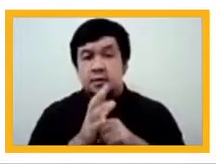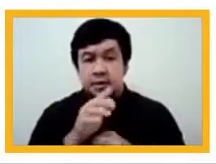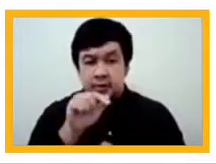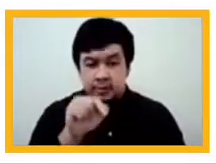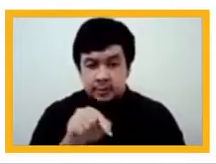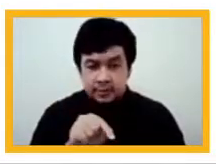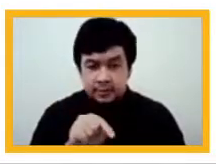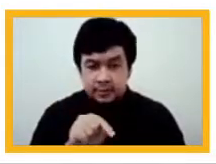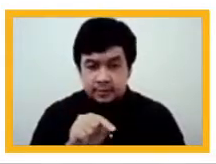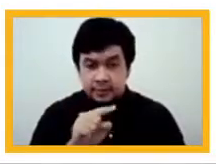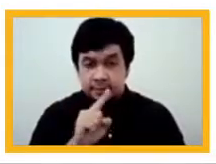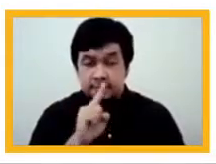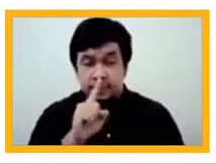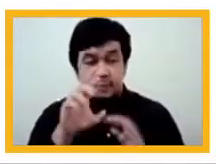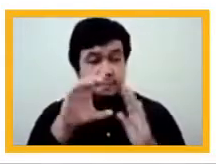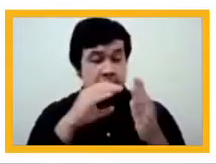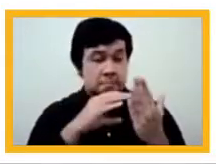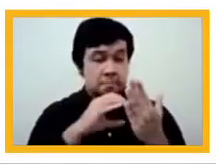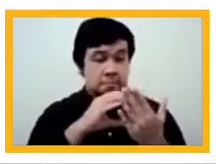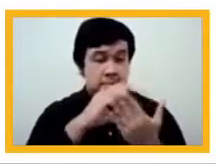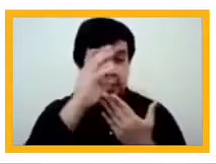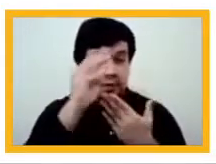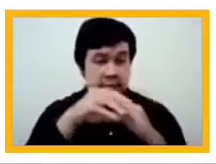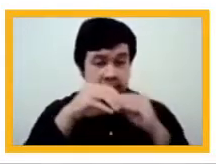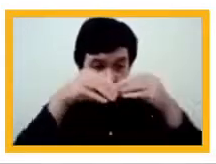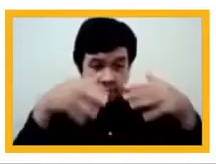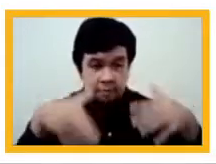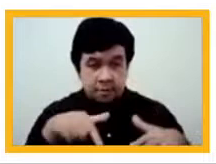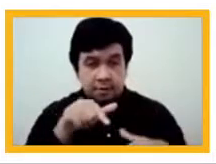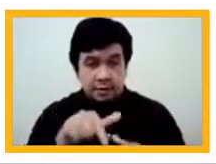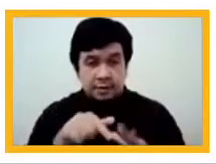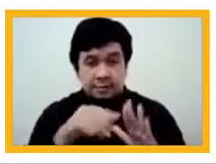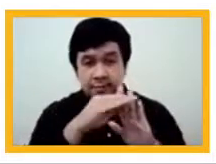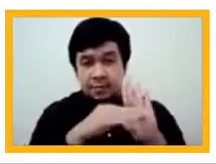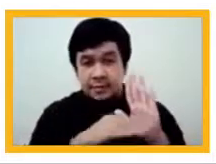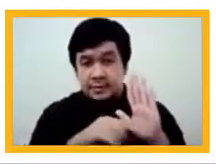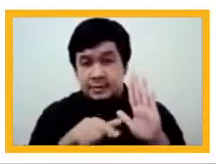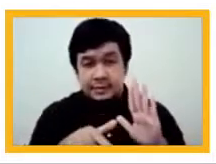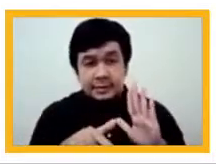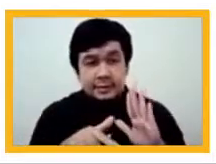converging the software major and other major.